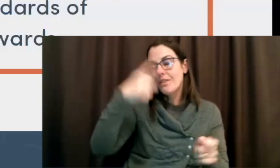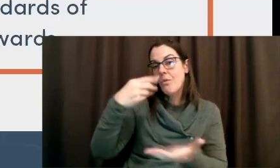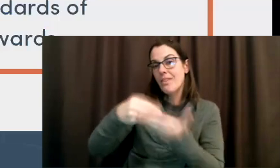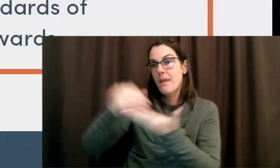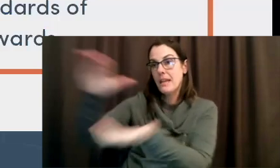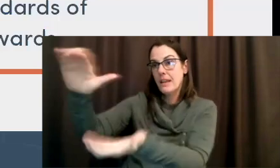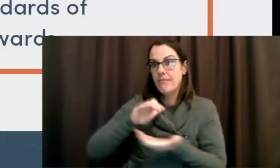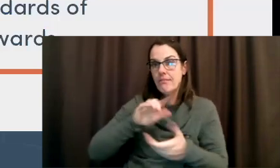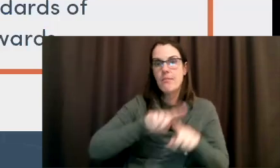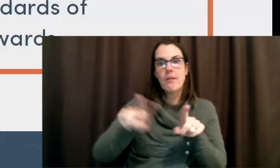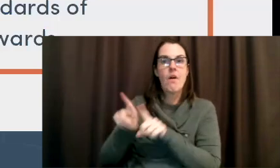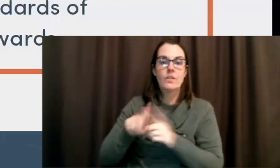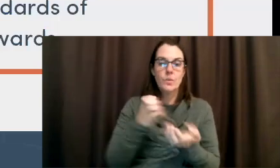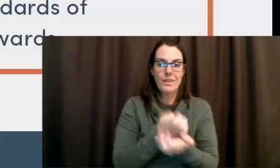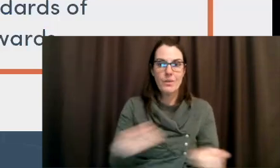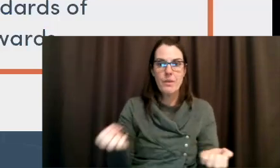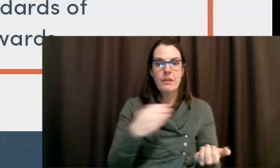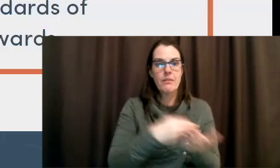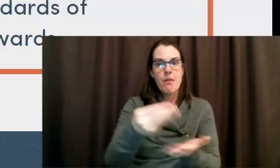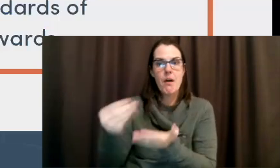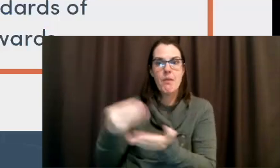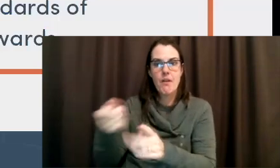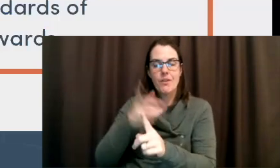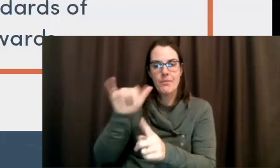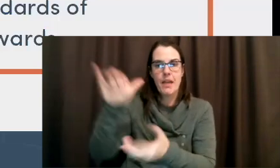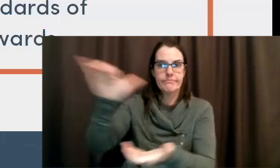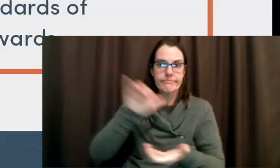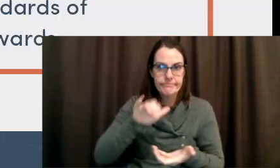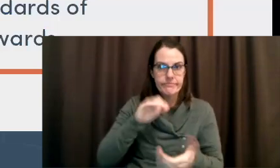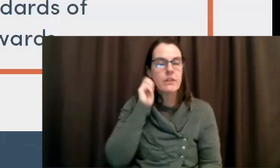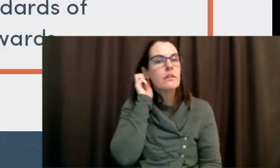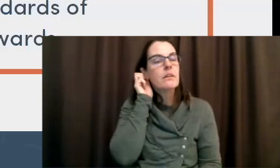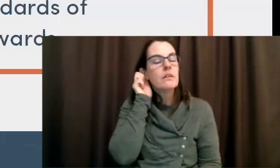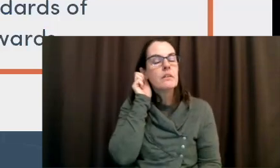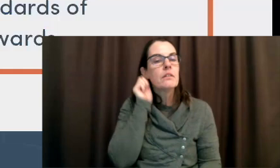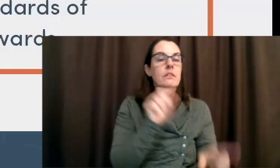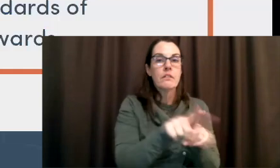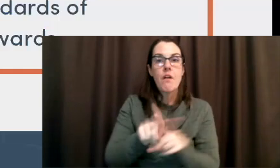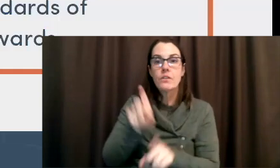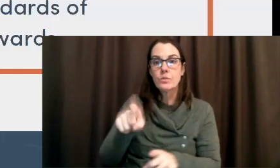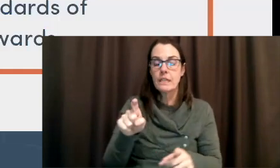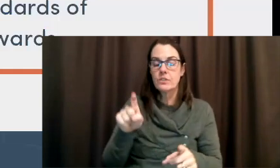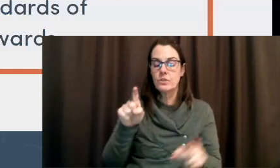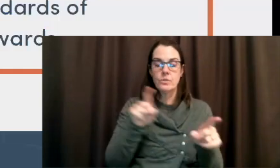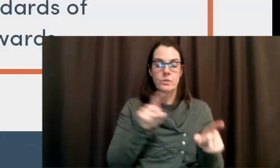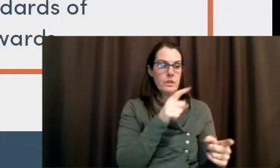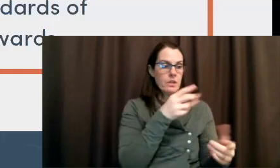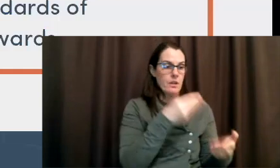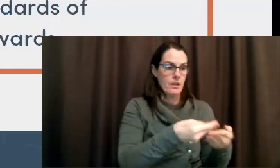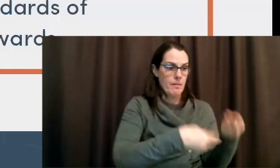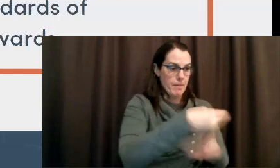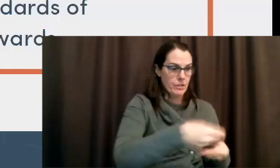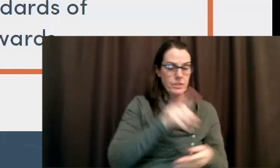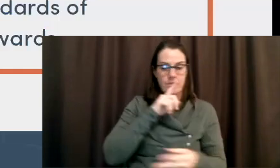acquired as a result of the federal award. And then you have to also be able to compare budgeted to actual expenditures,